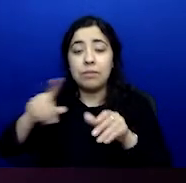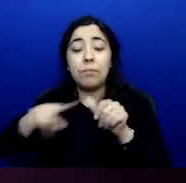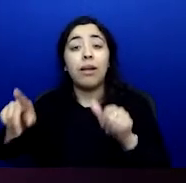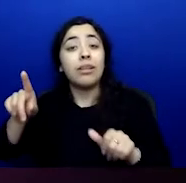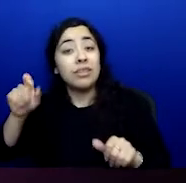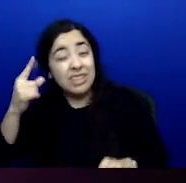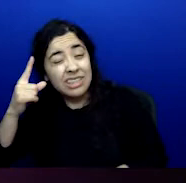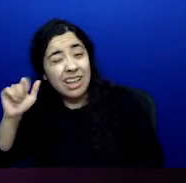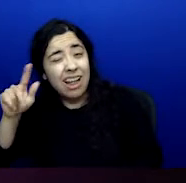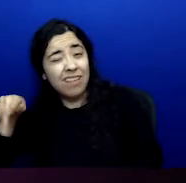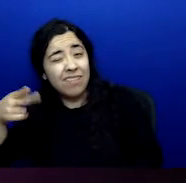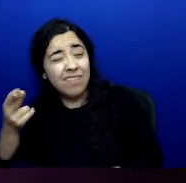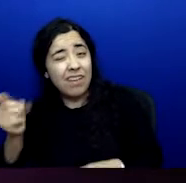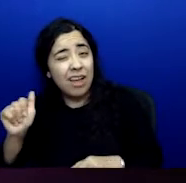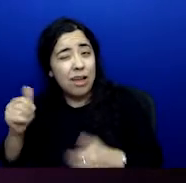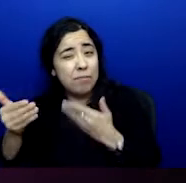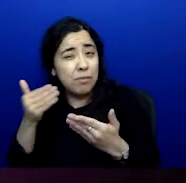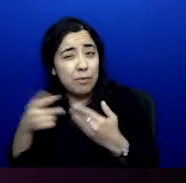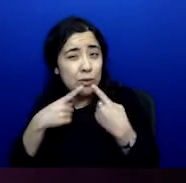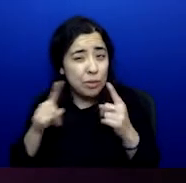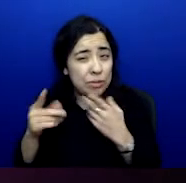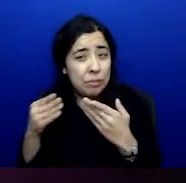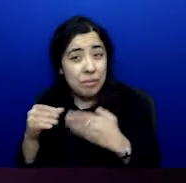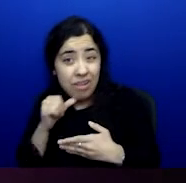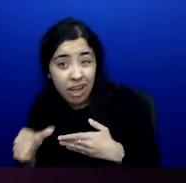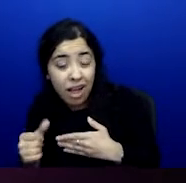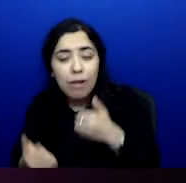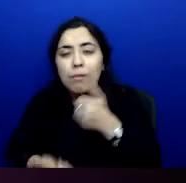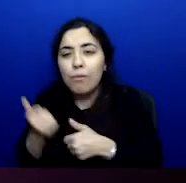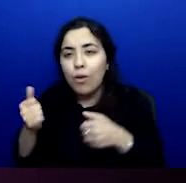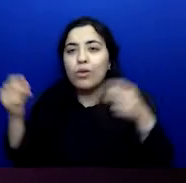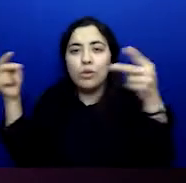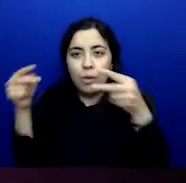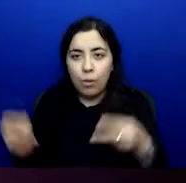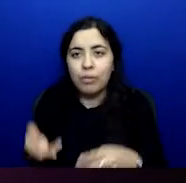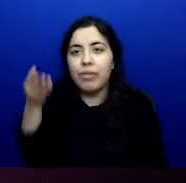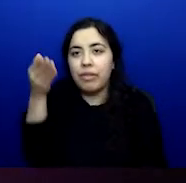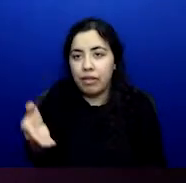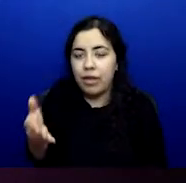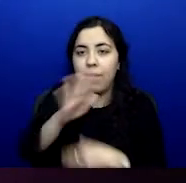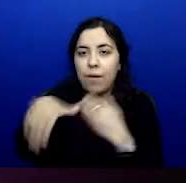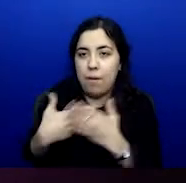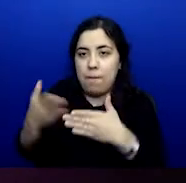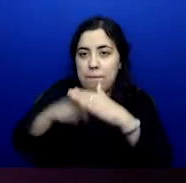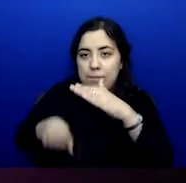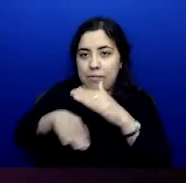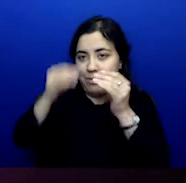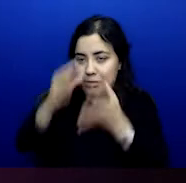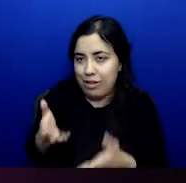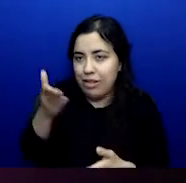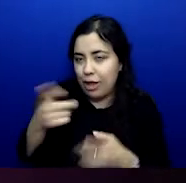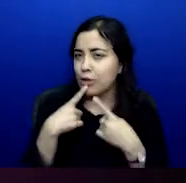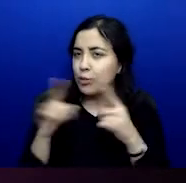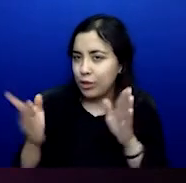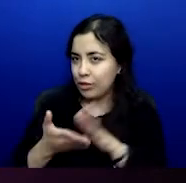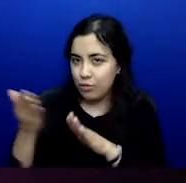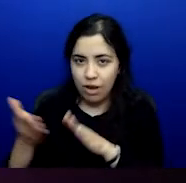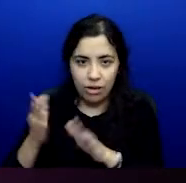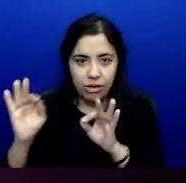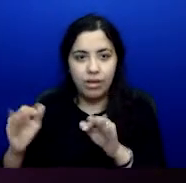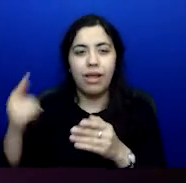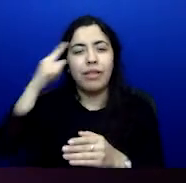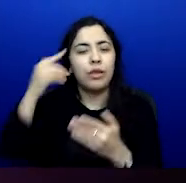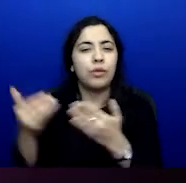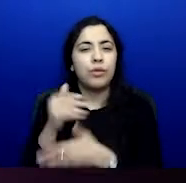may or may not work, but like most of the code is there. All the basics are working. I think our new